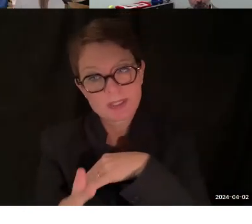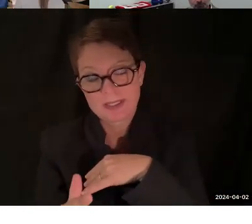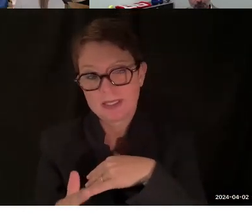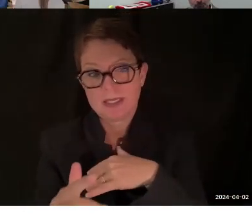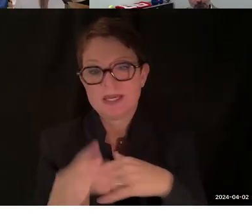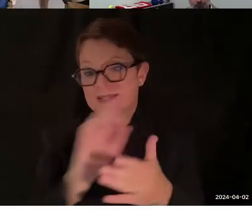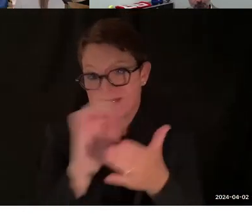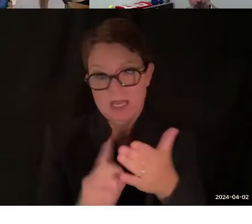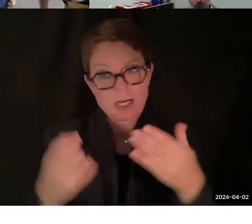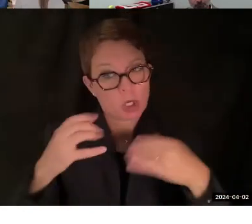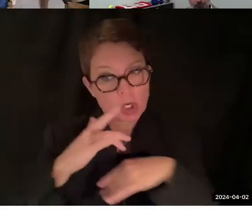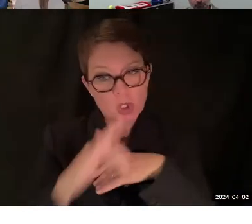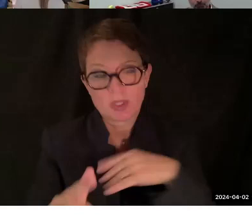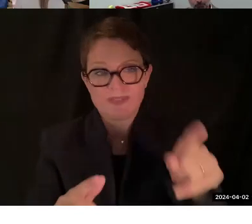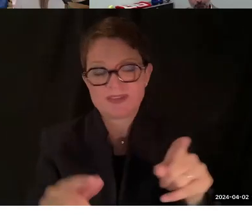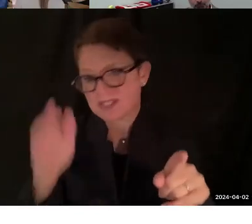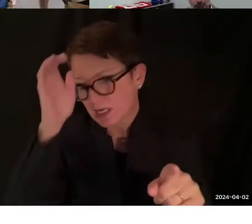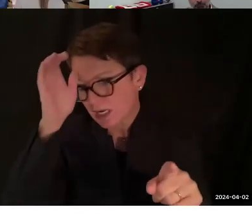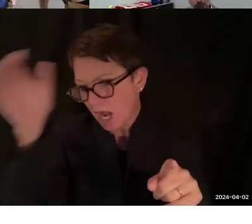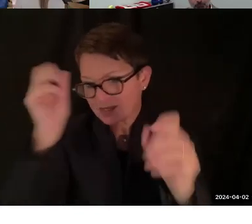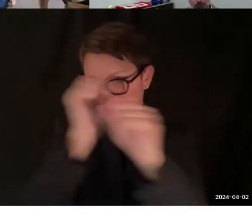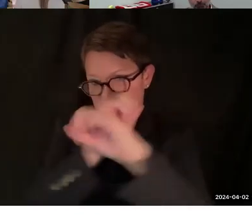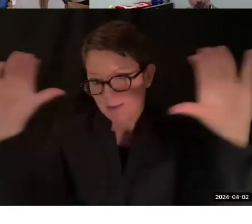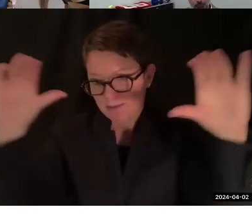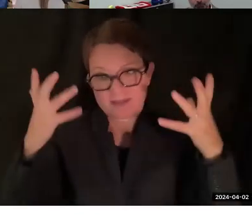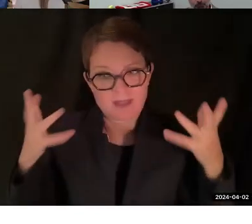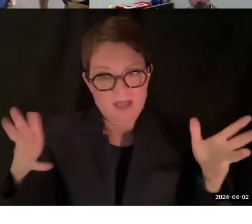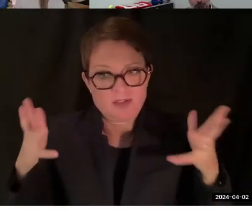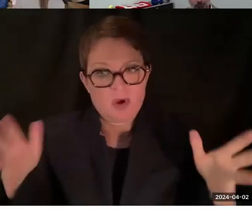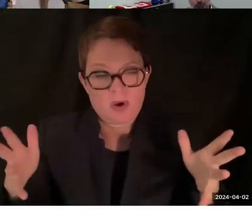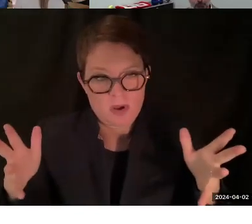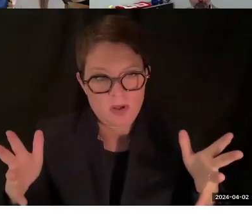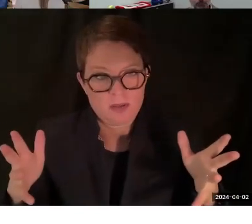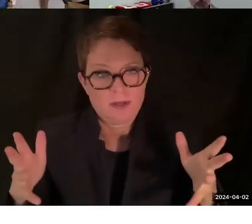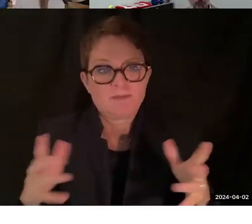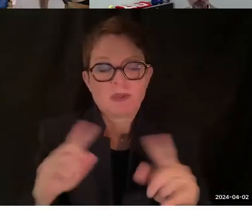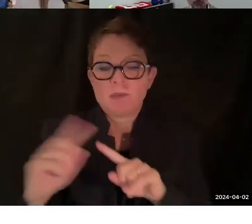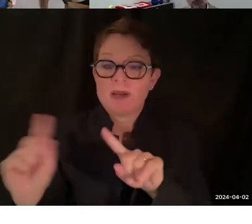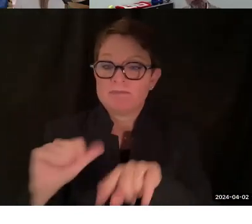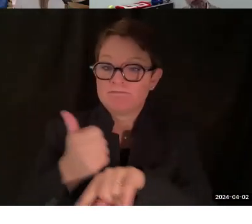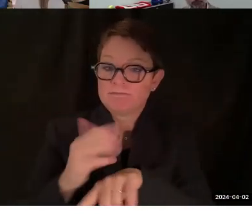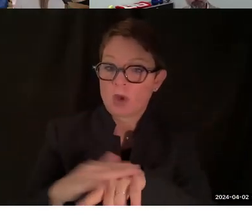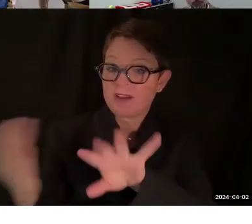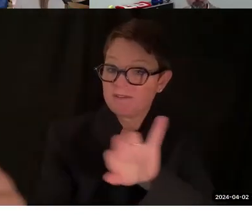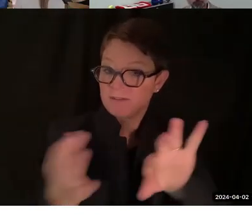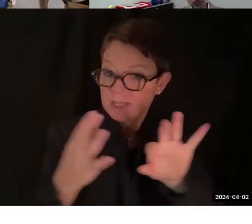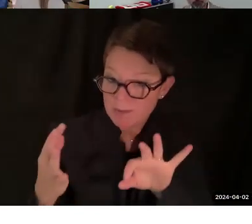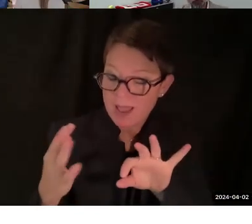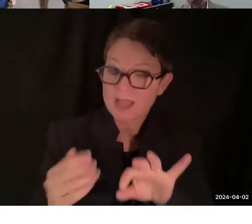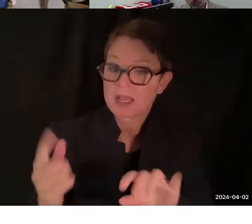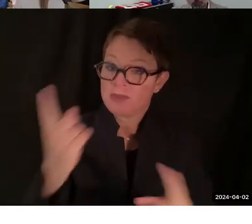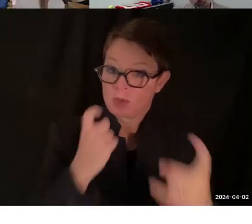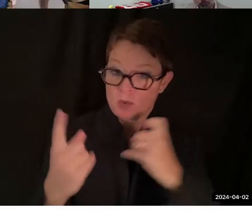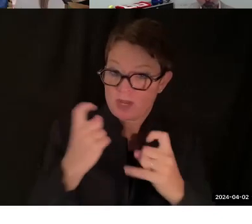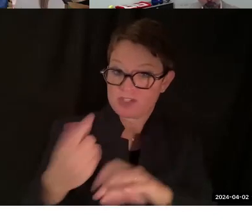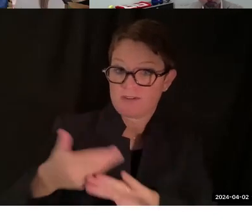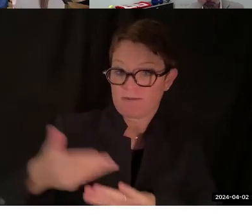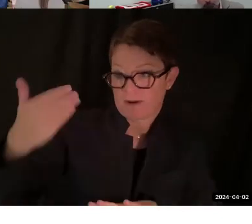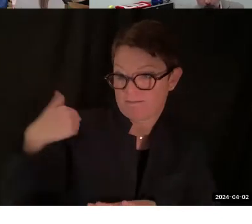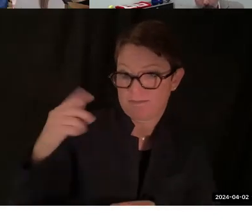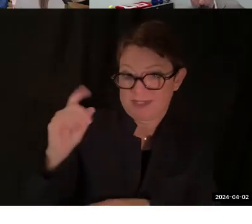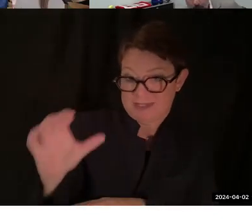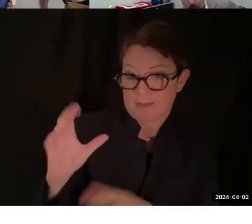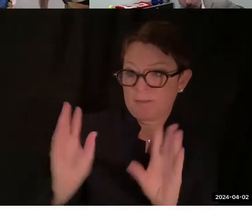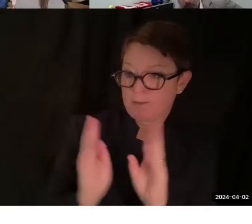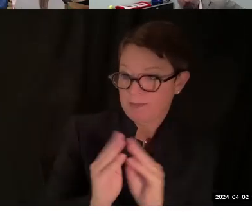of design, so this is purely a conceptual rendering. But based on feedback and certainly some of the questions from the December